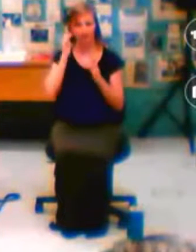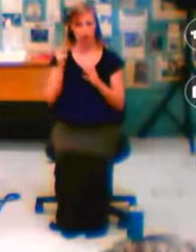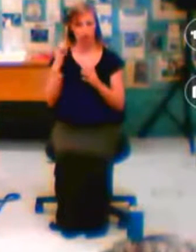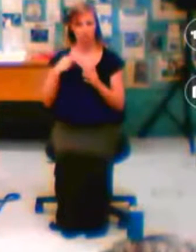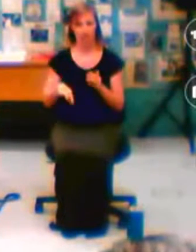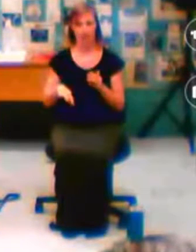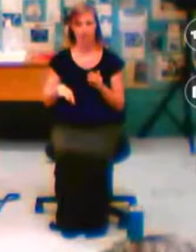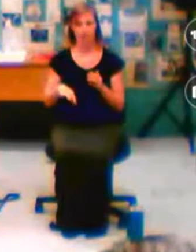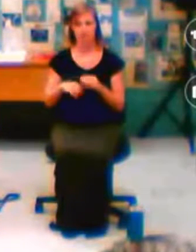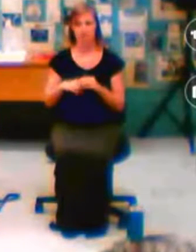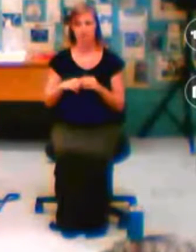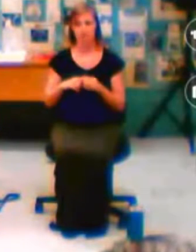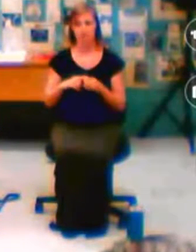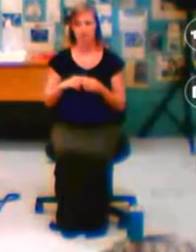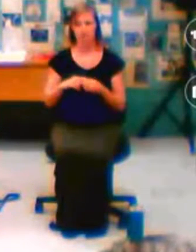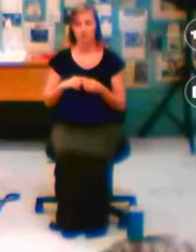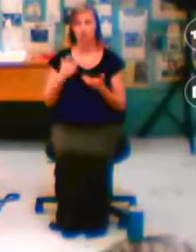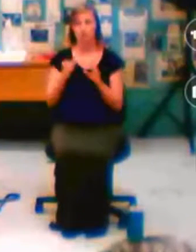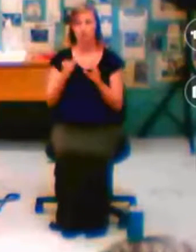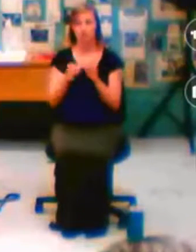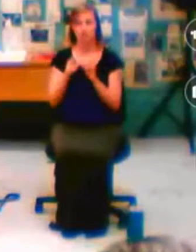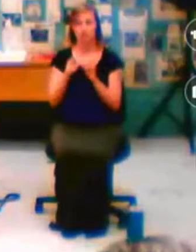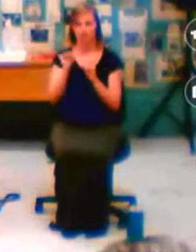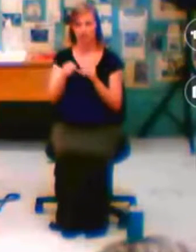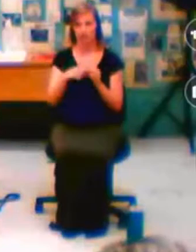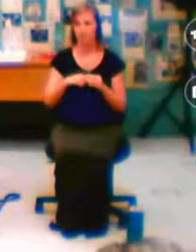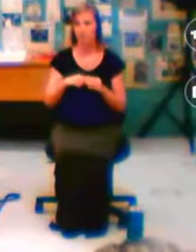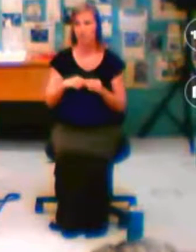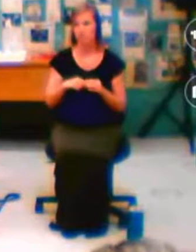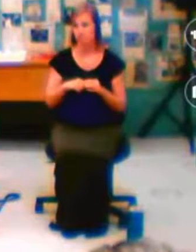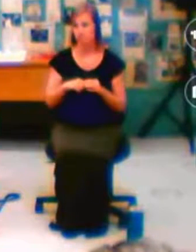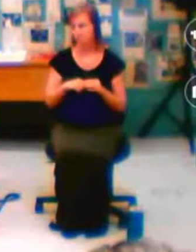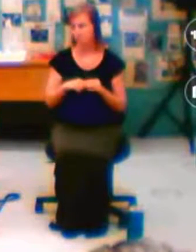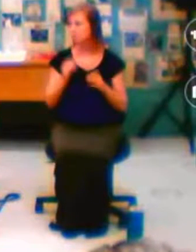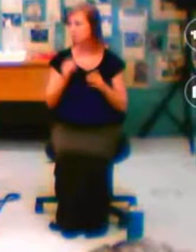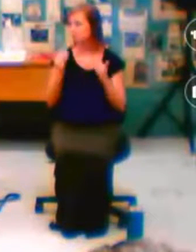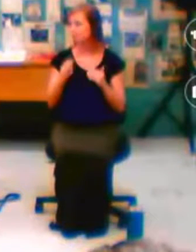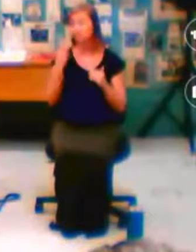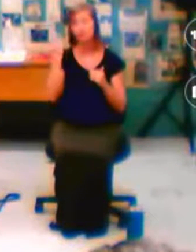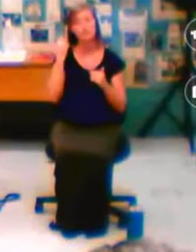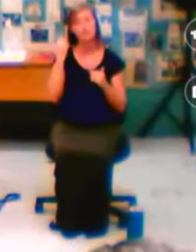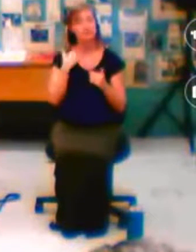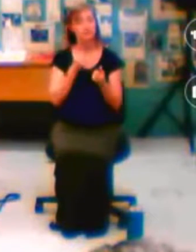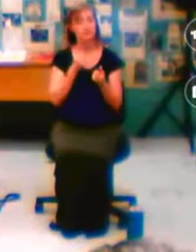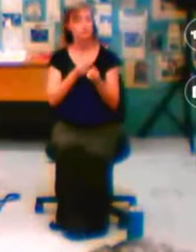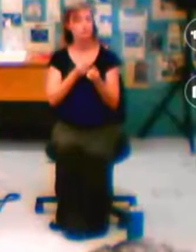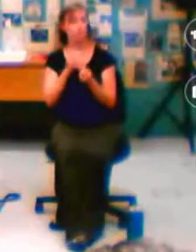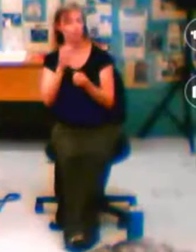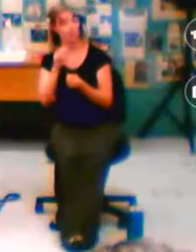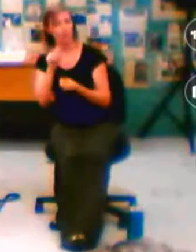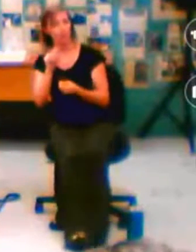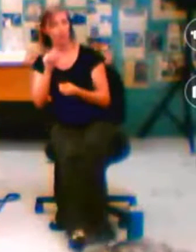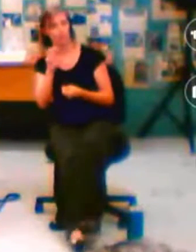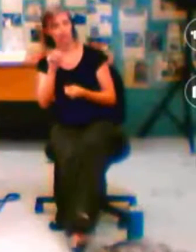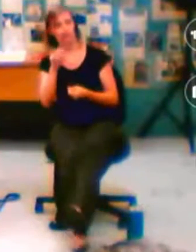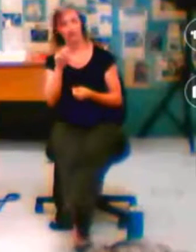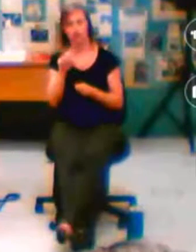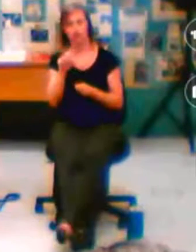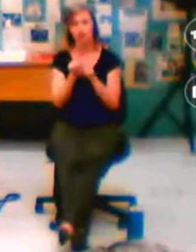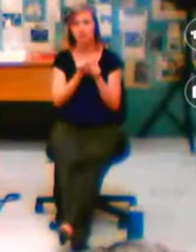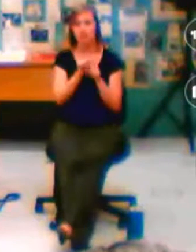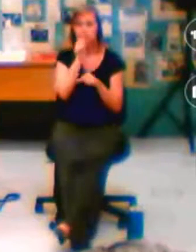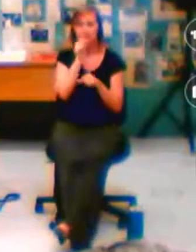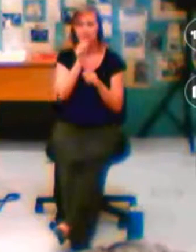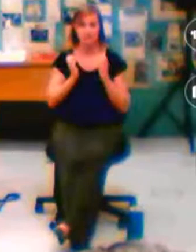could justify anything reasonable over $90,000 a year, which the state of Colorado